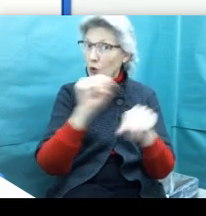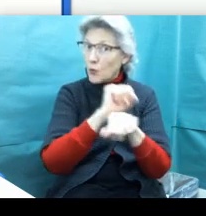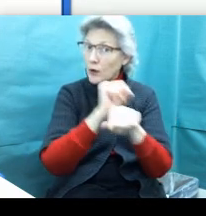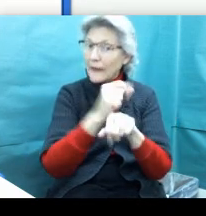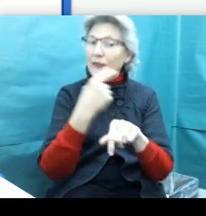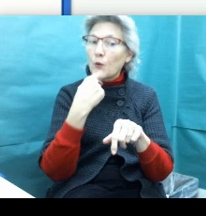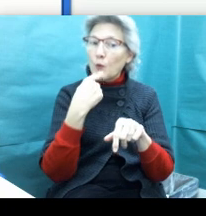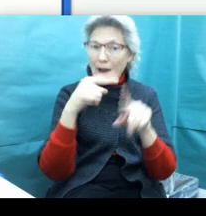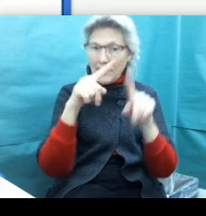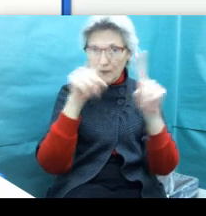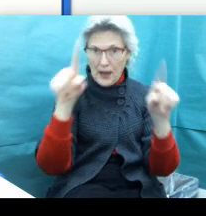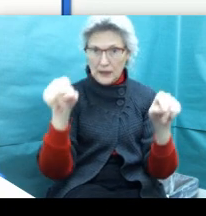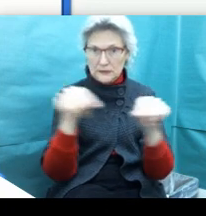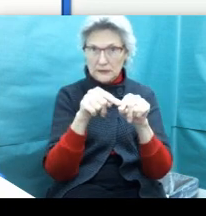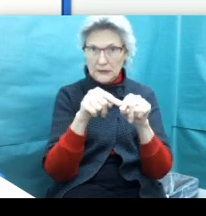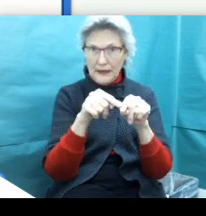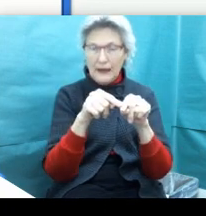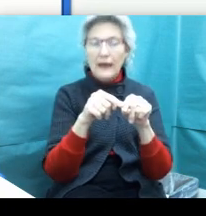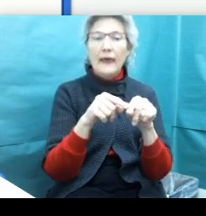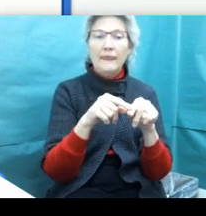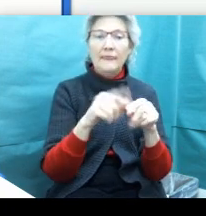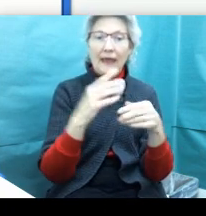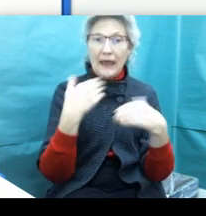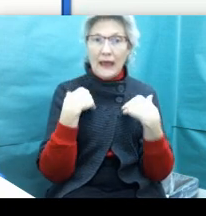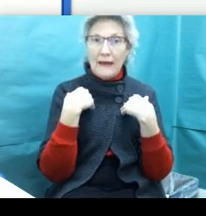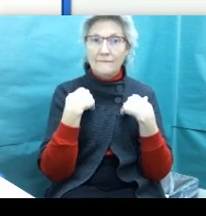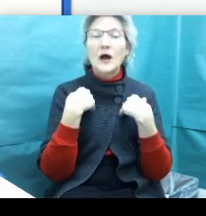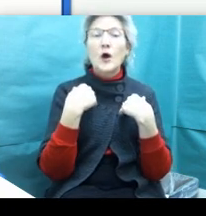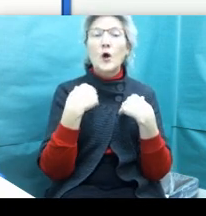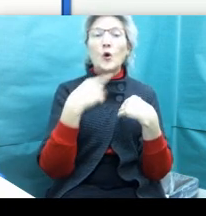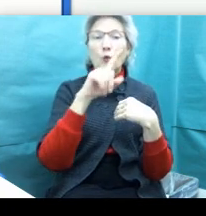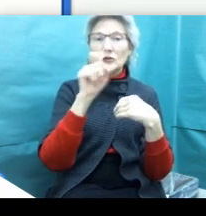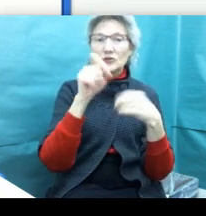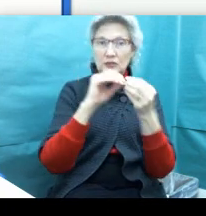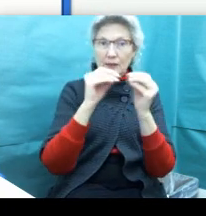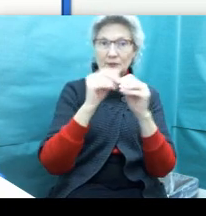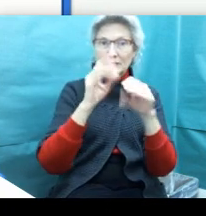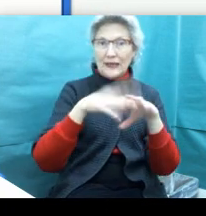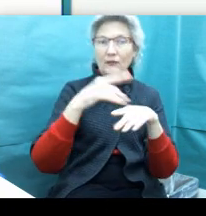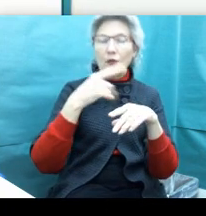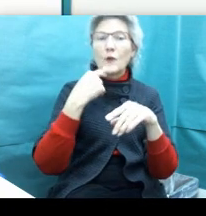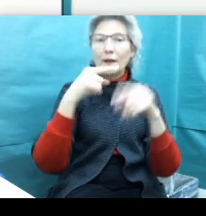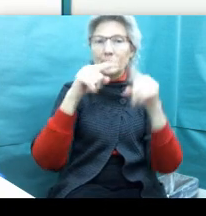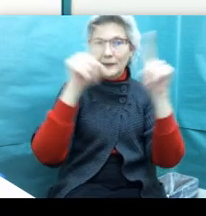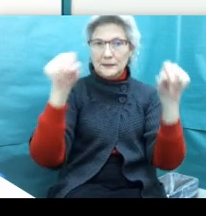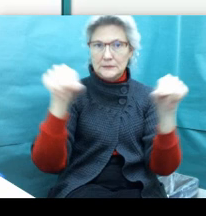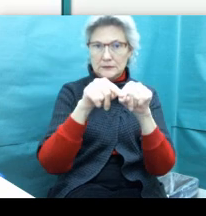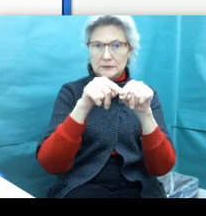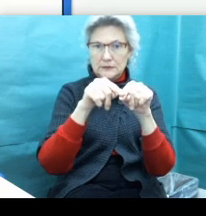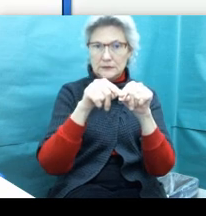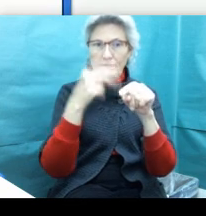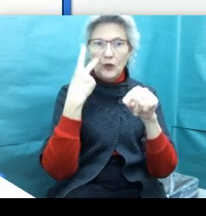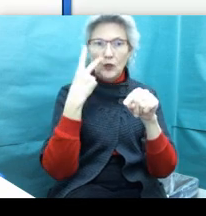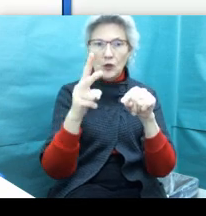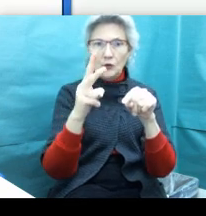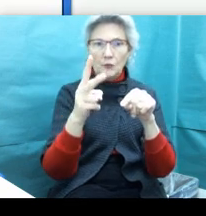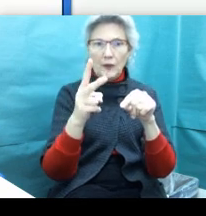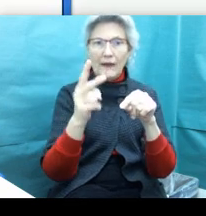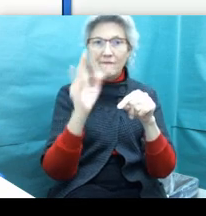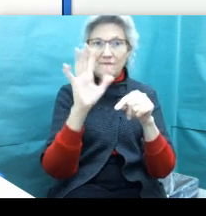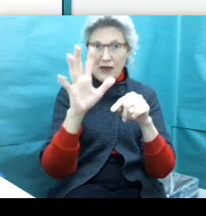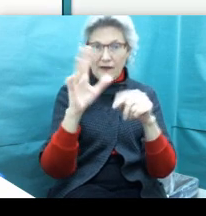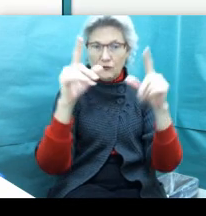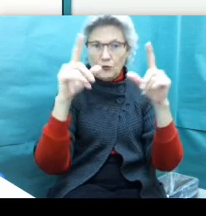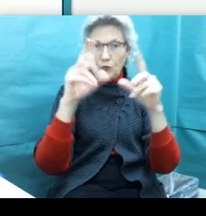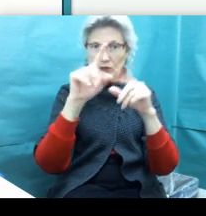page. The red boxes have question numbers on them. So I'm just going to show you what that is. So if you look, we have our 5 questions. We have the one we're going